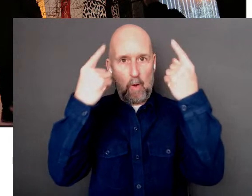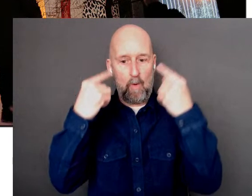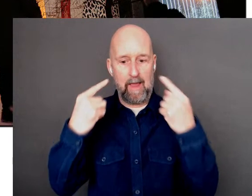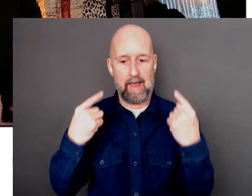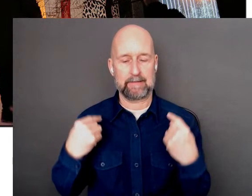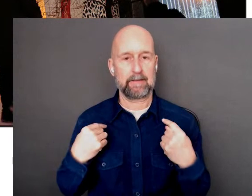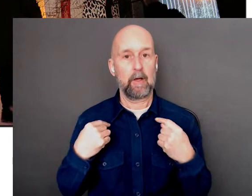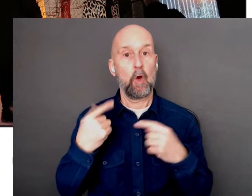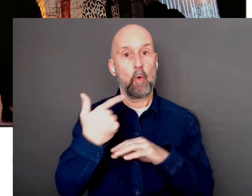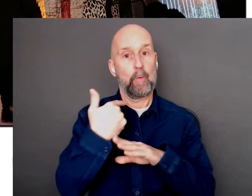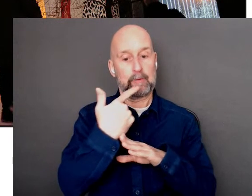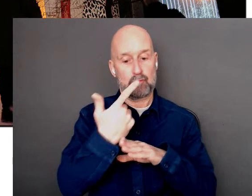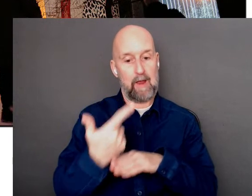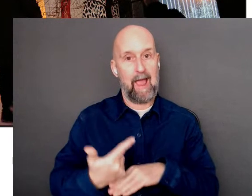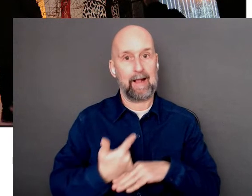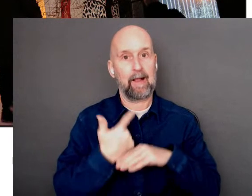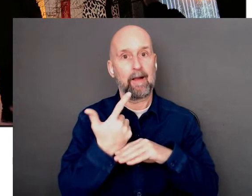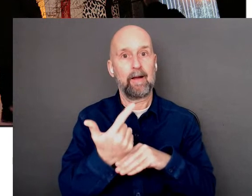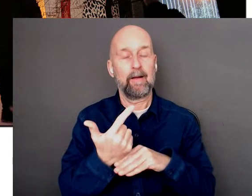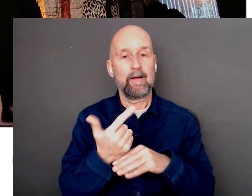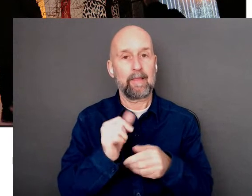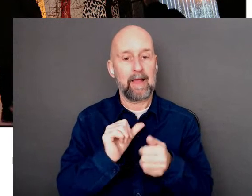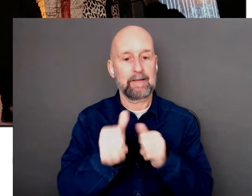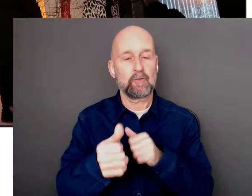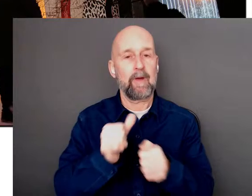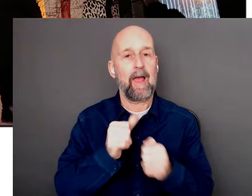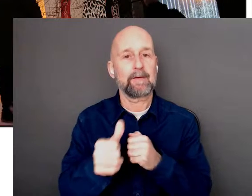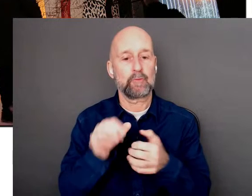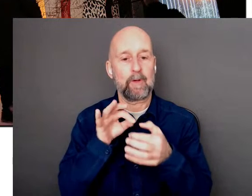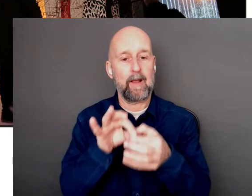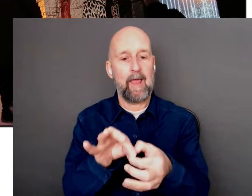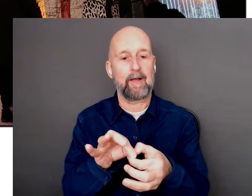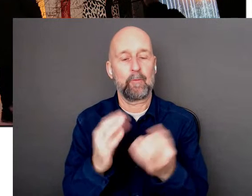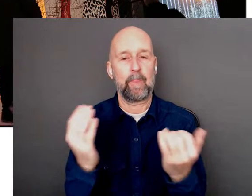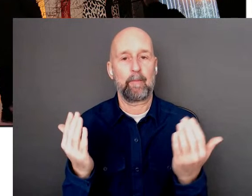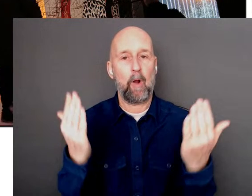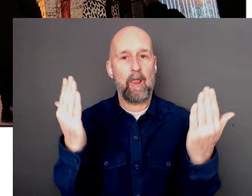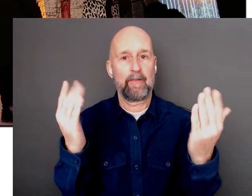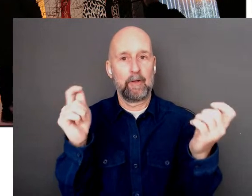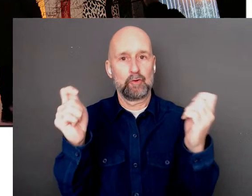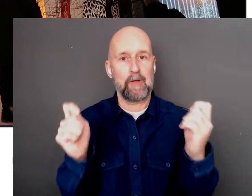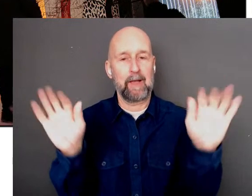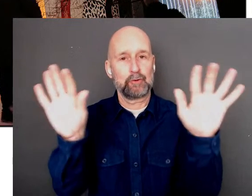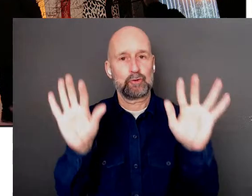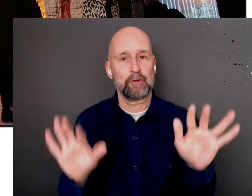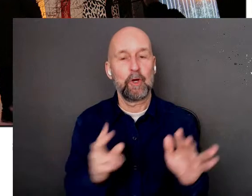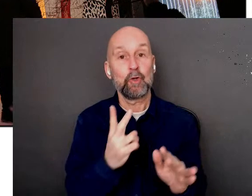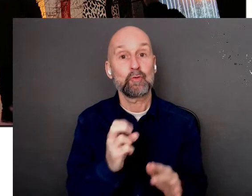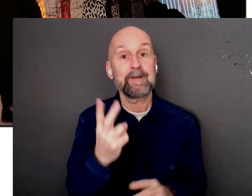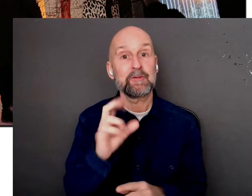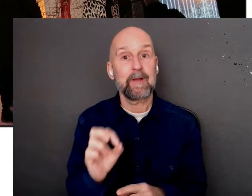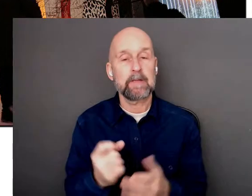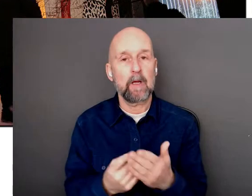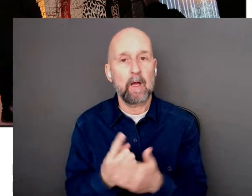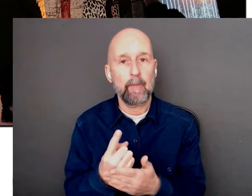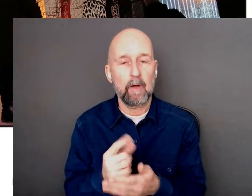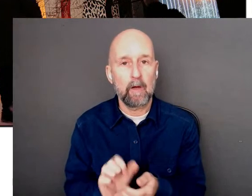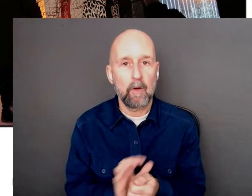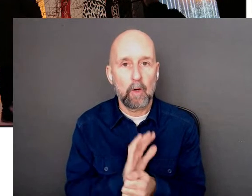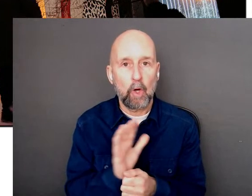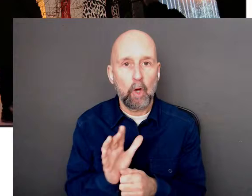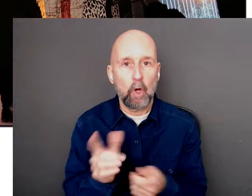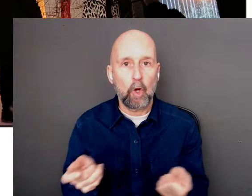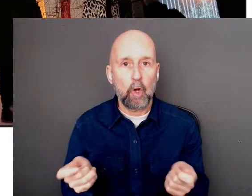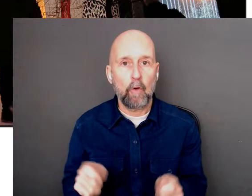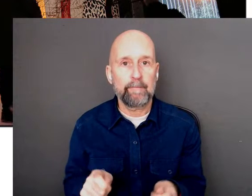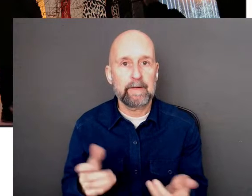you're interacting to get a connection with the monolith. But 2020 arrives and COVID happens. So instead of just